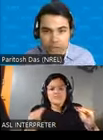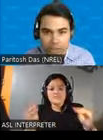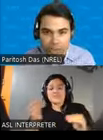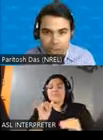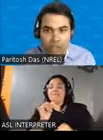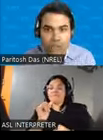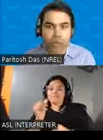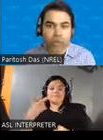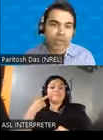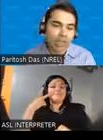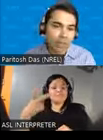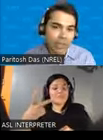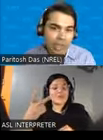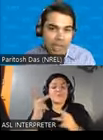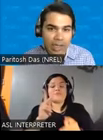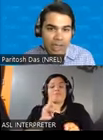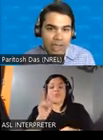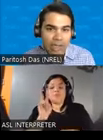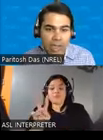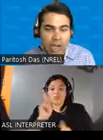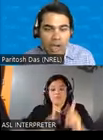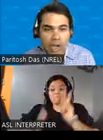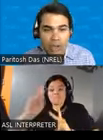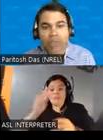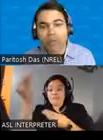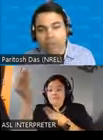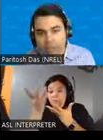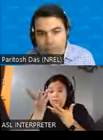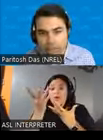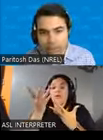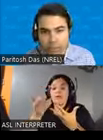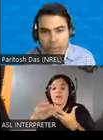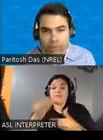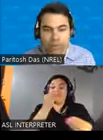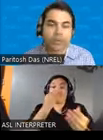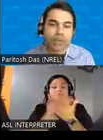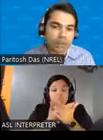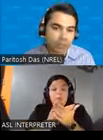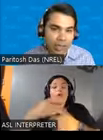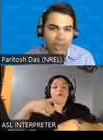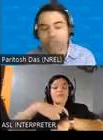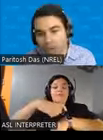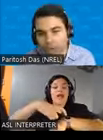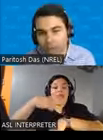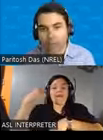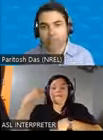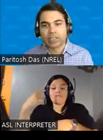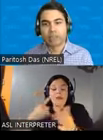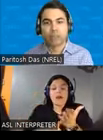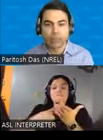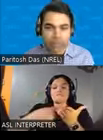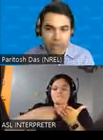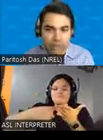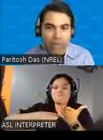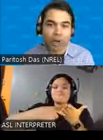remained constant through the time period analyzed. To summarize, this process resulted initial hourly electricity